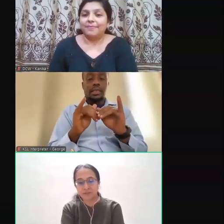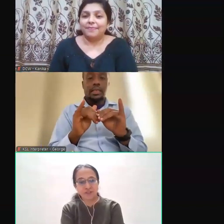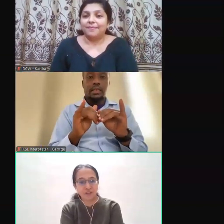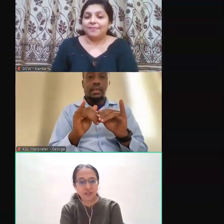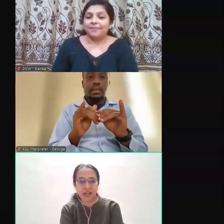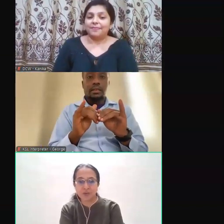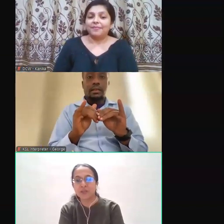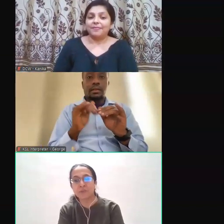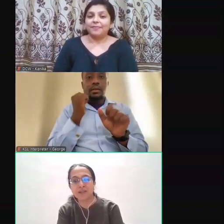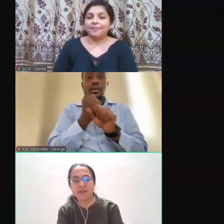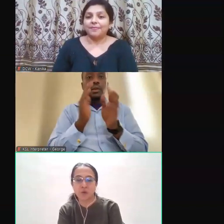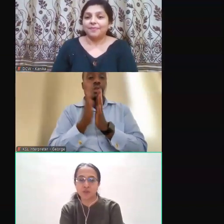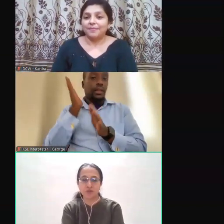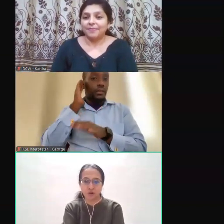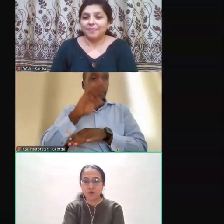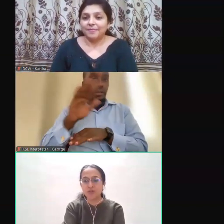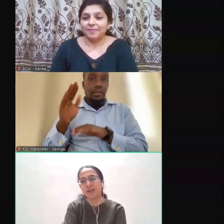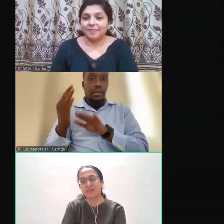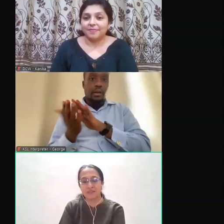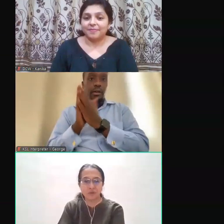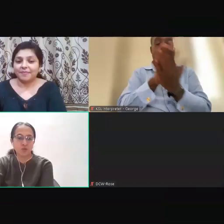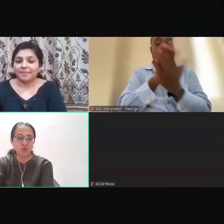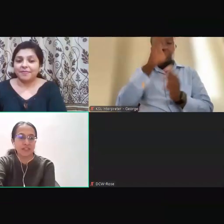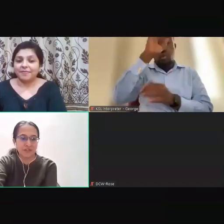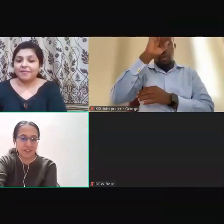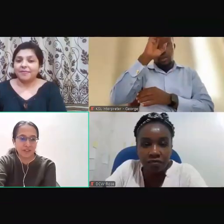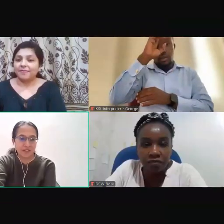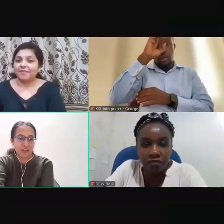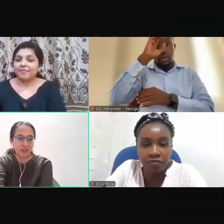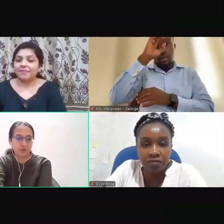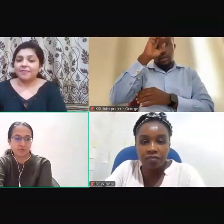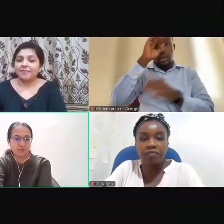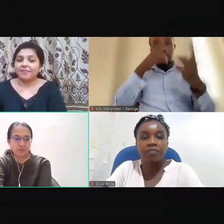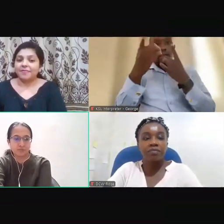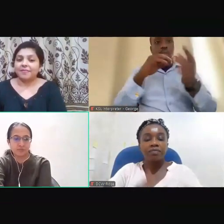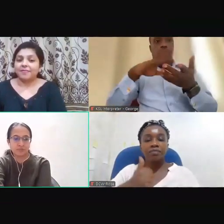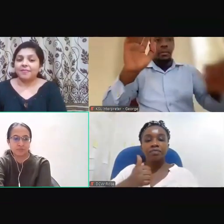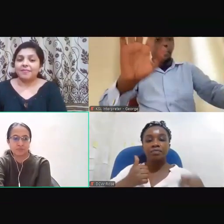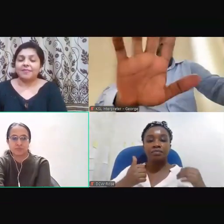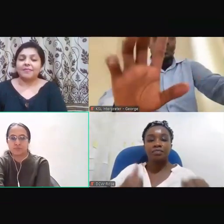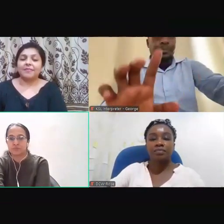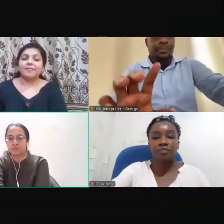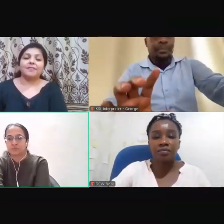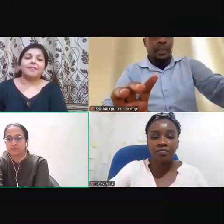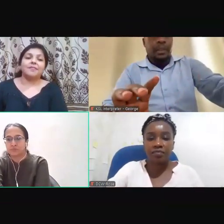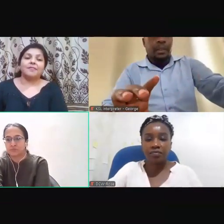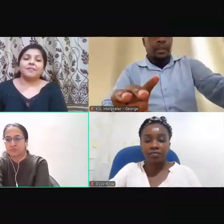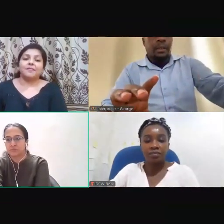working with deaf children, I would then pass this over to Rose, and Rose could discuss further. Thank you.